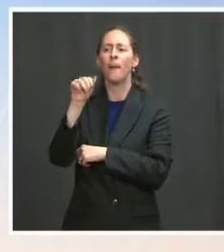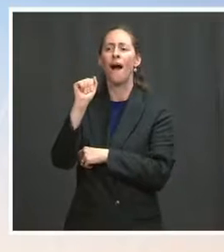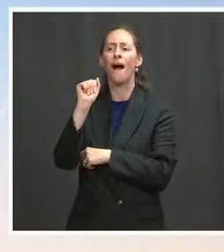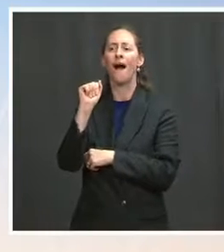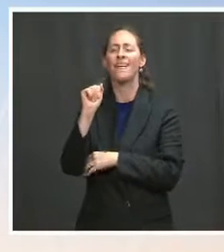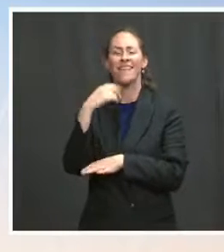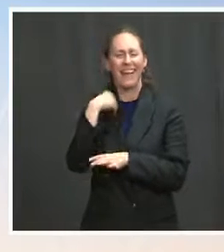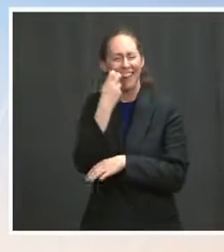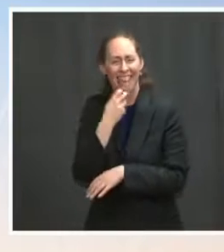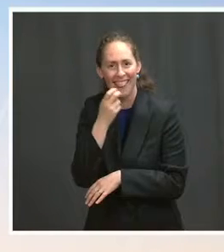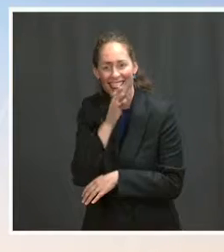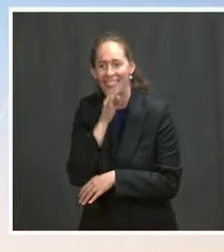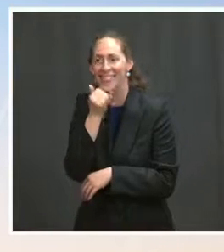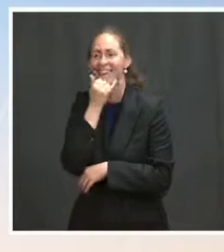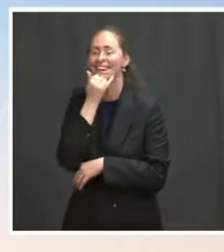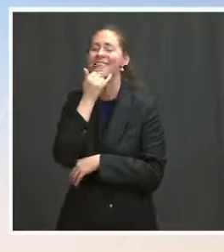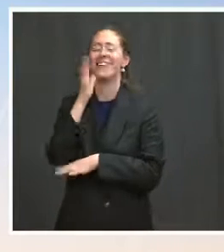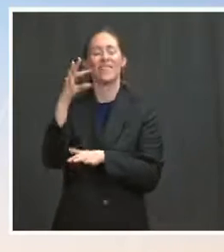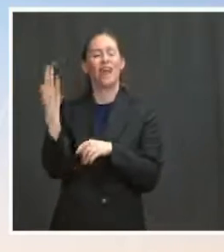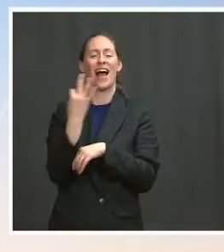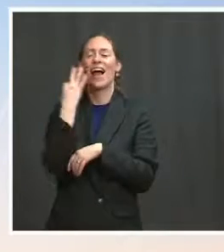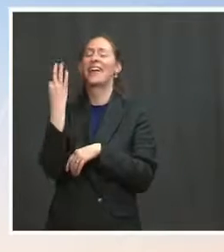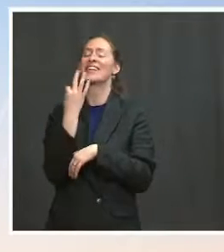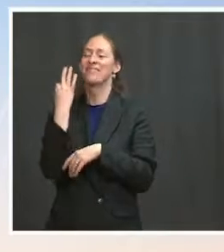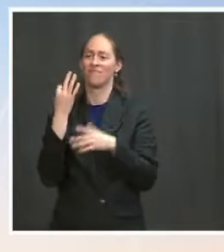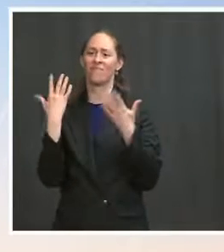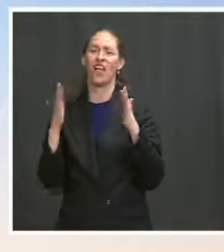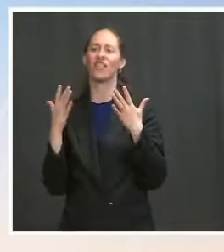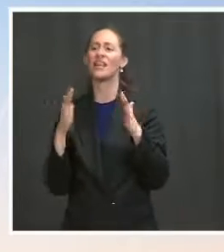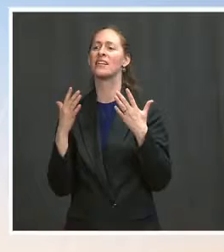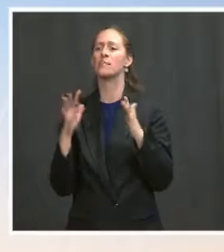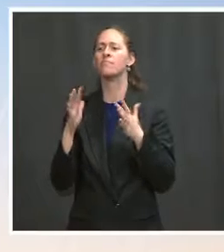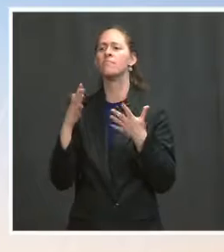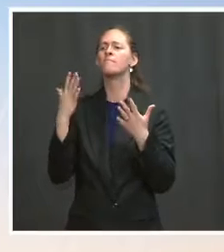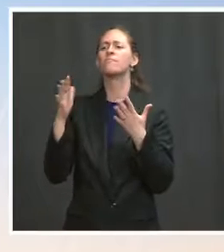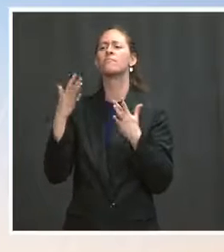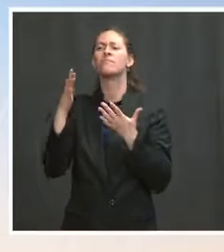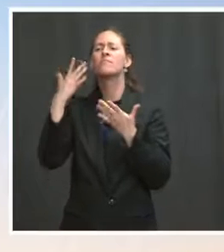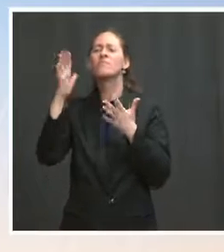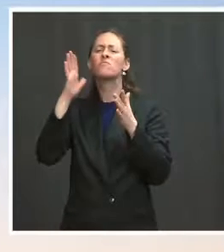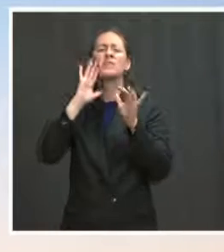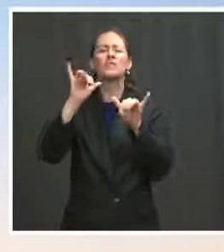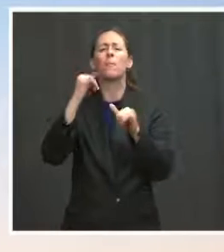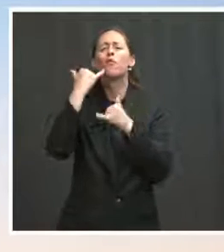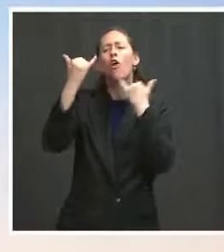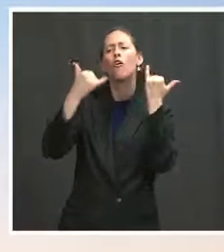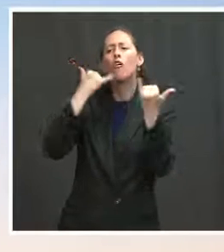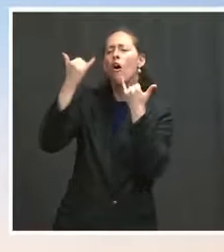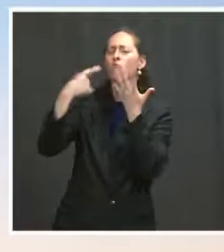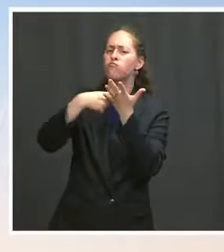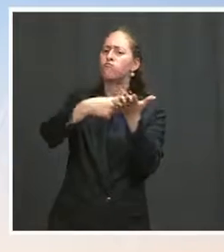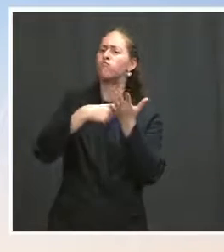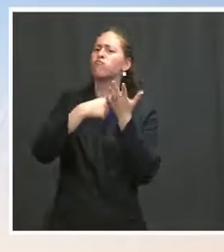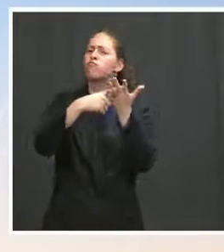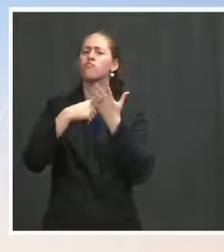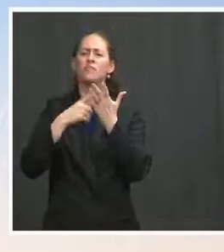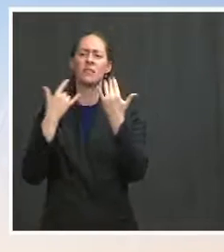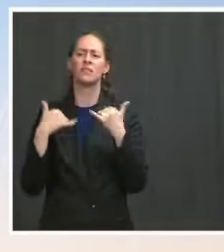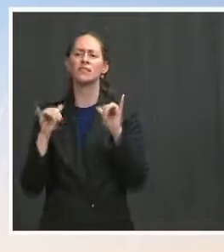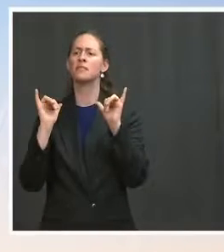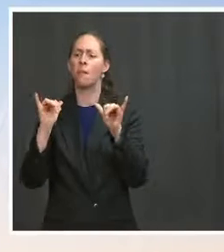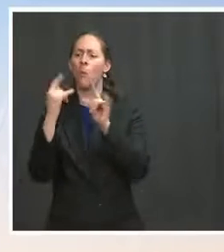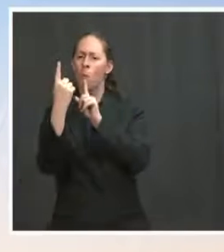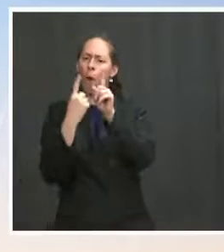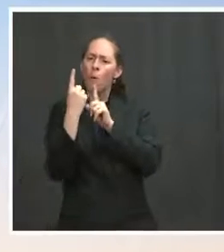Senator Sinema this morning, that he will, of course, be on the phone, and he will be engaging directly with members of both parties about